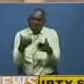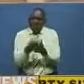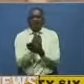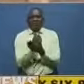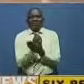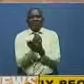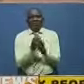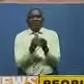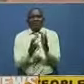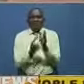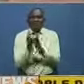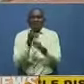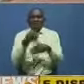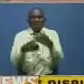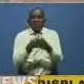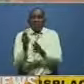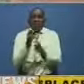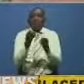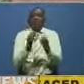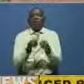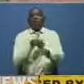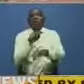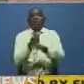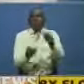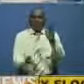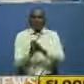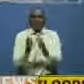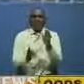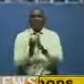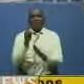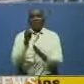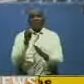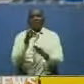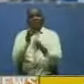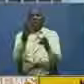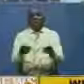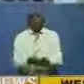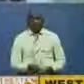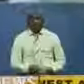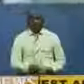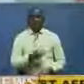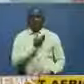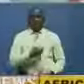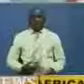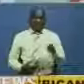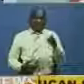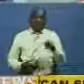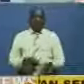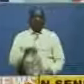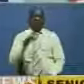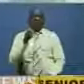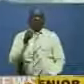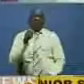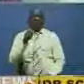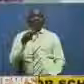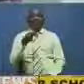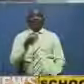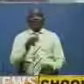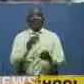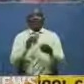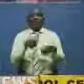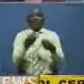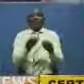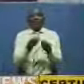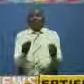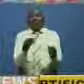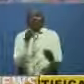shape, and the traders want authorities to fast-track the process. The man Kralo of Gomoafete, who leased the land to the